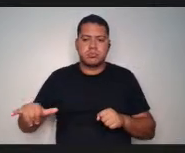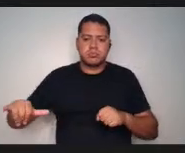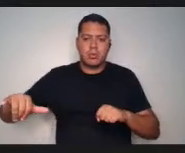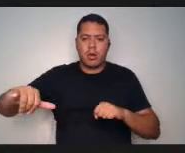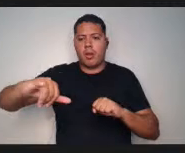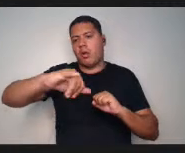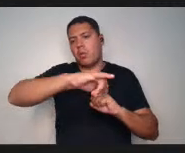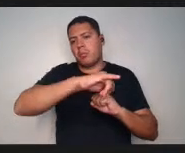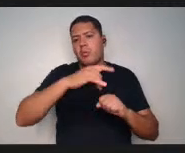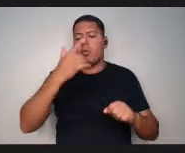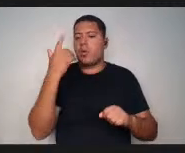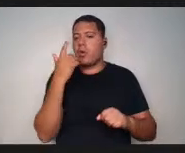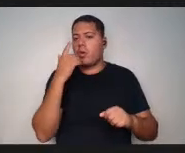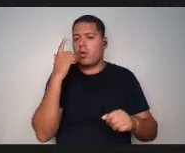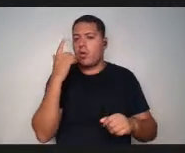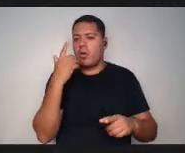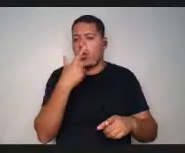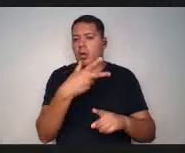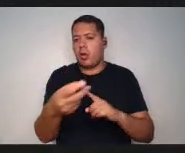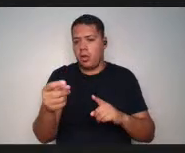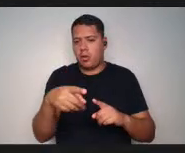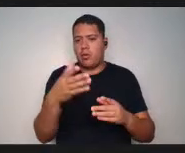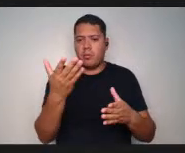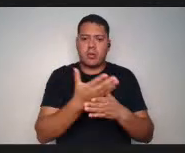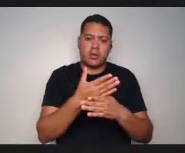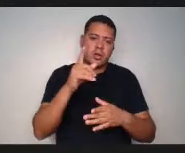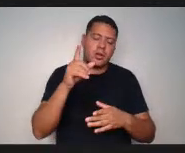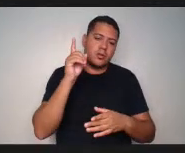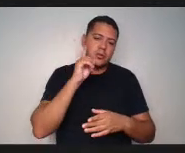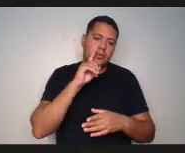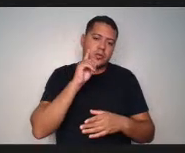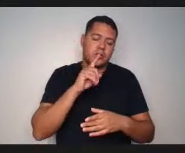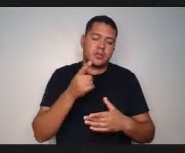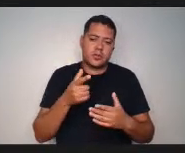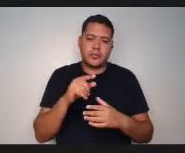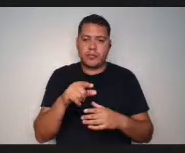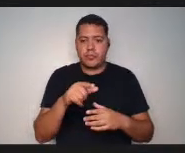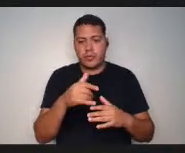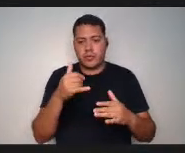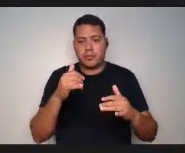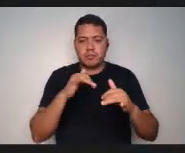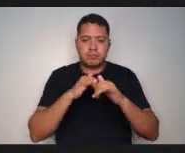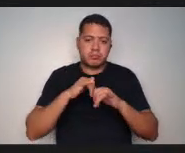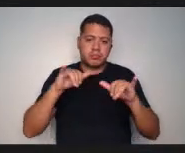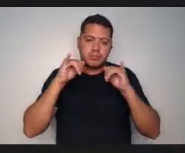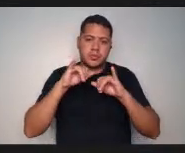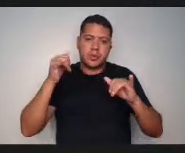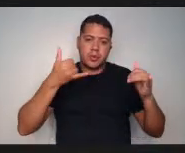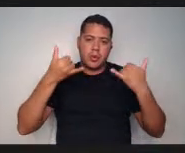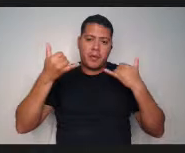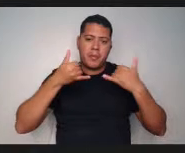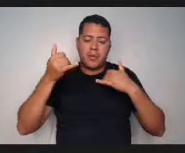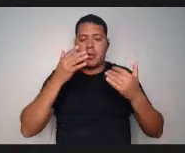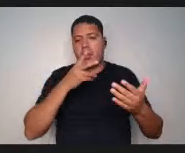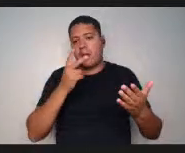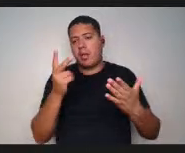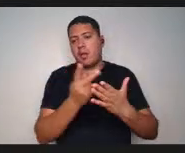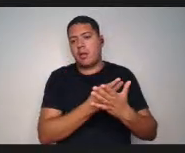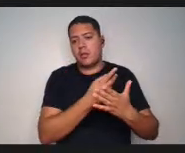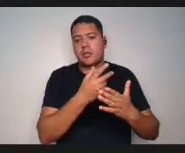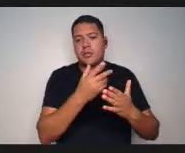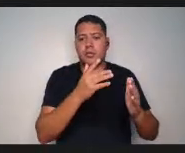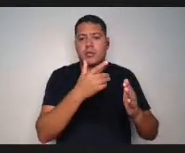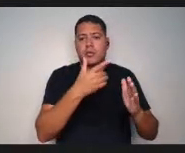campaign was between 2017 and 2020. It was due to very low wages, a